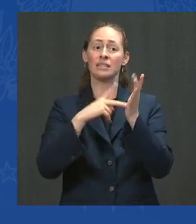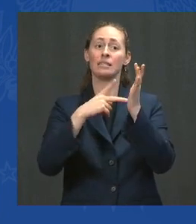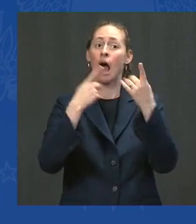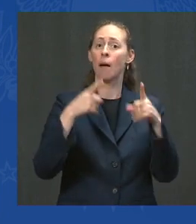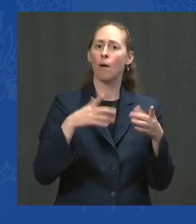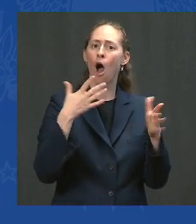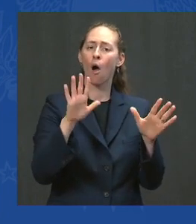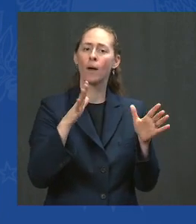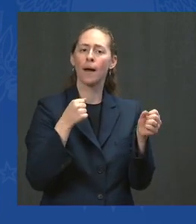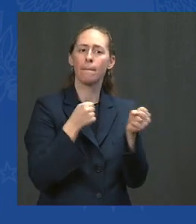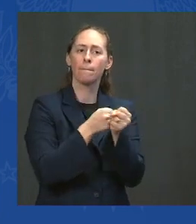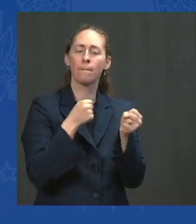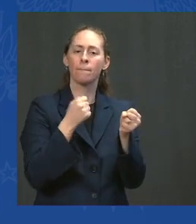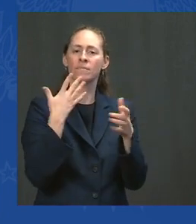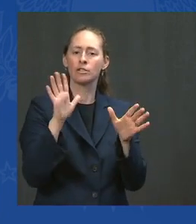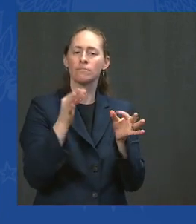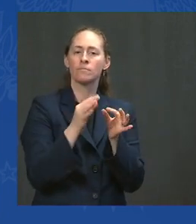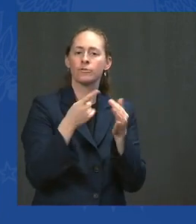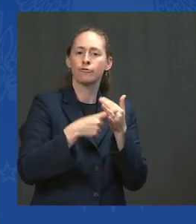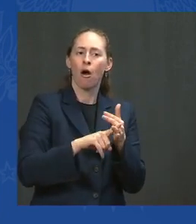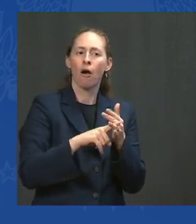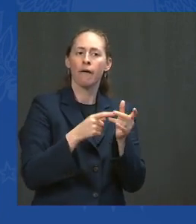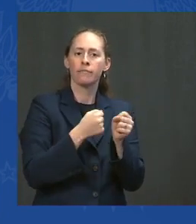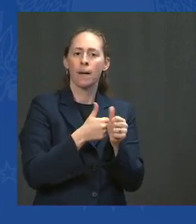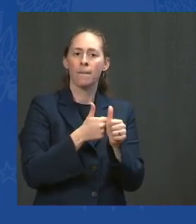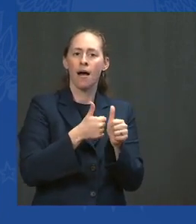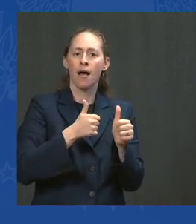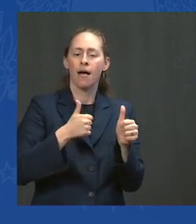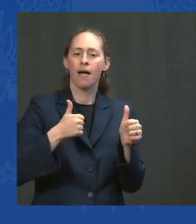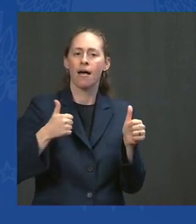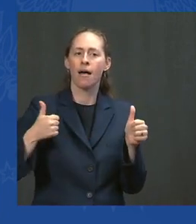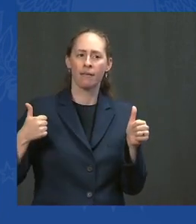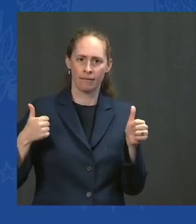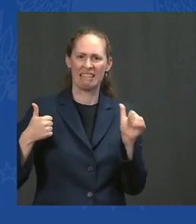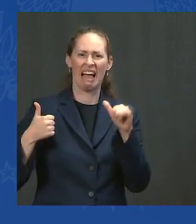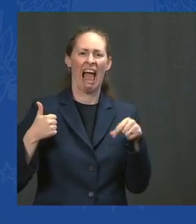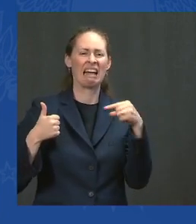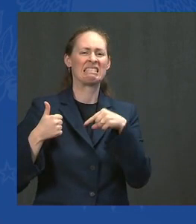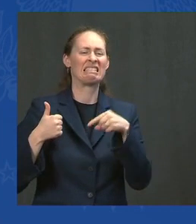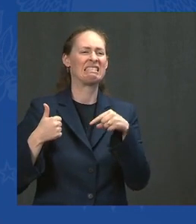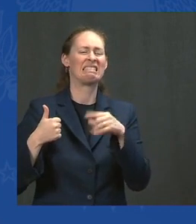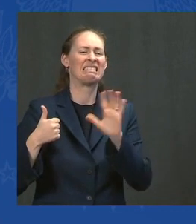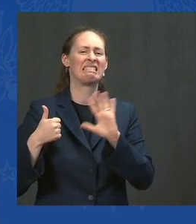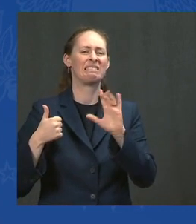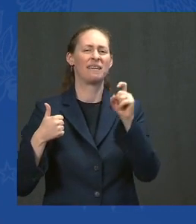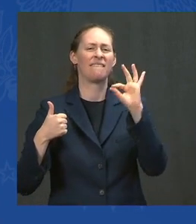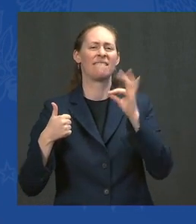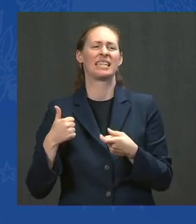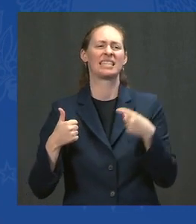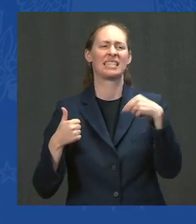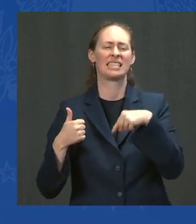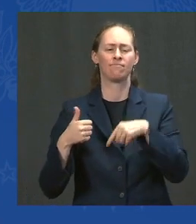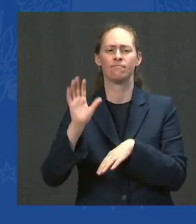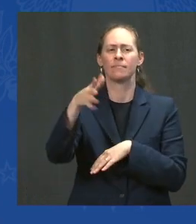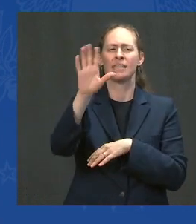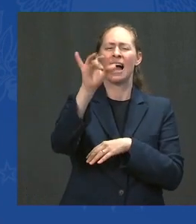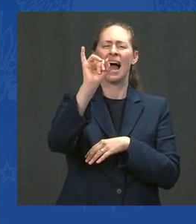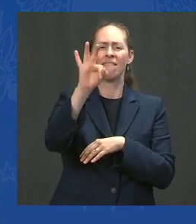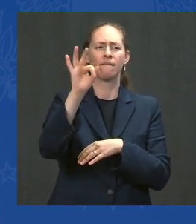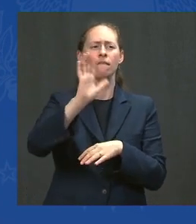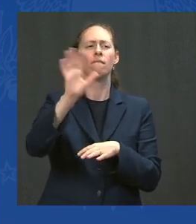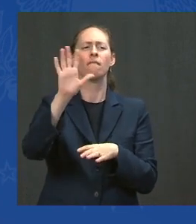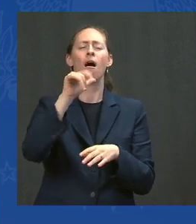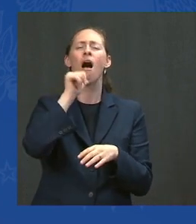start. And a lot more. But we found out, you put kids in not daycare, but